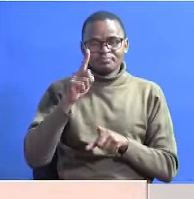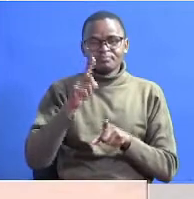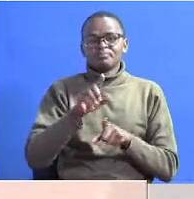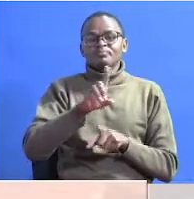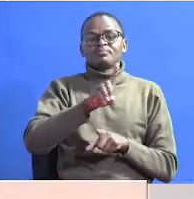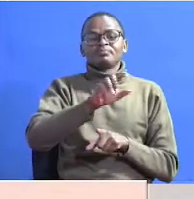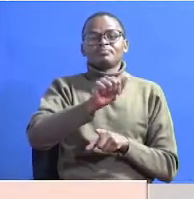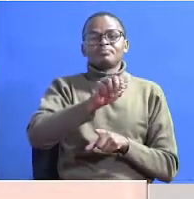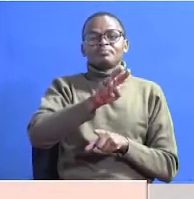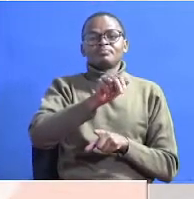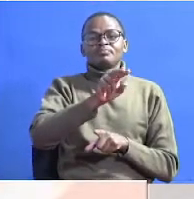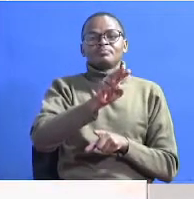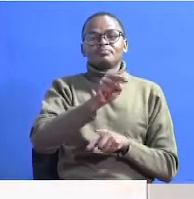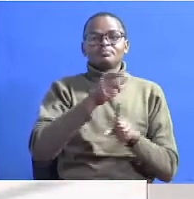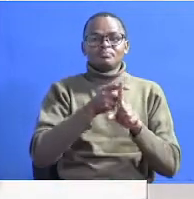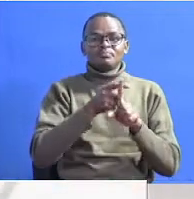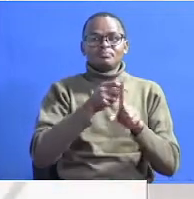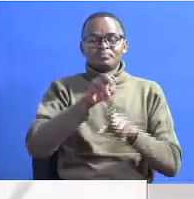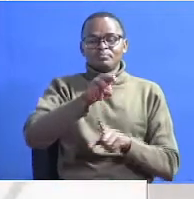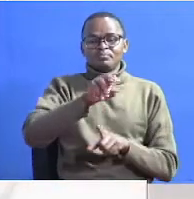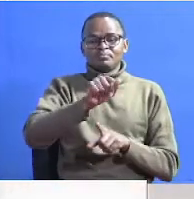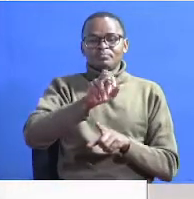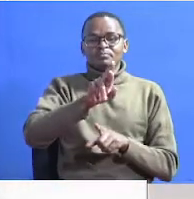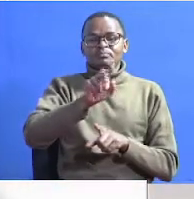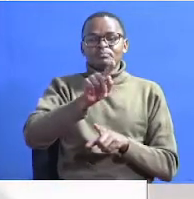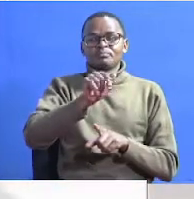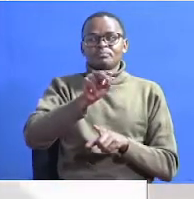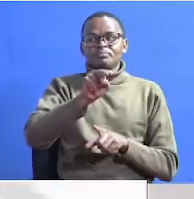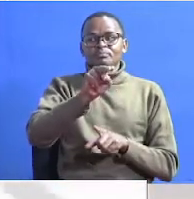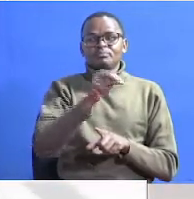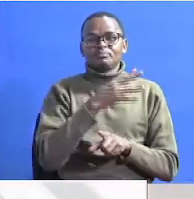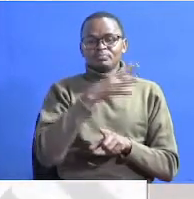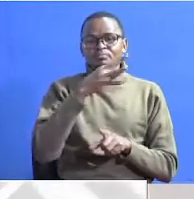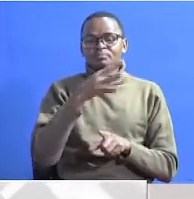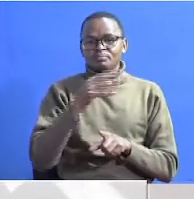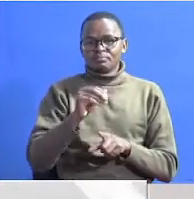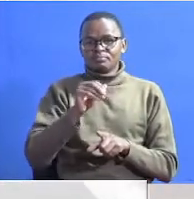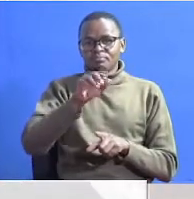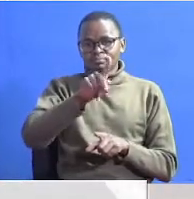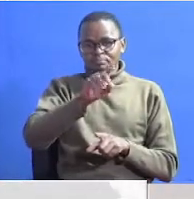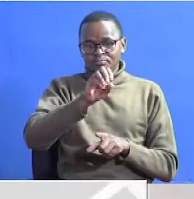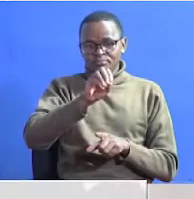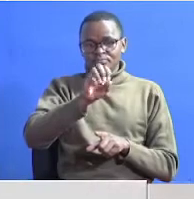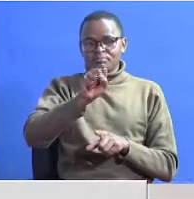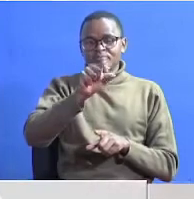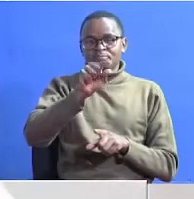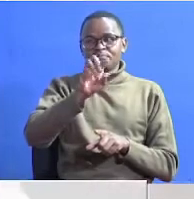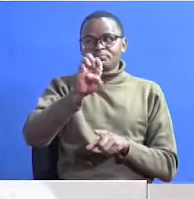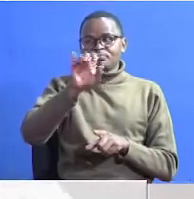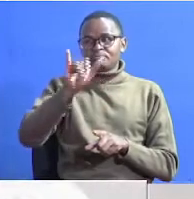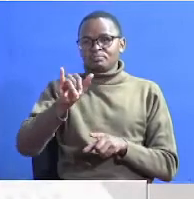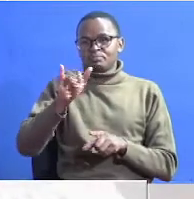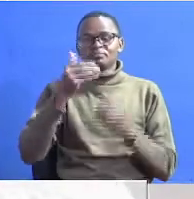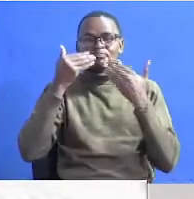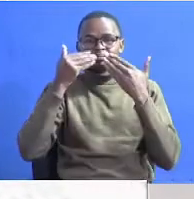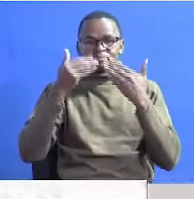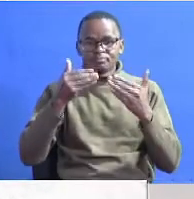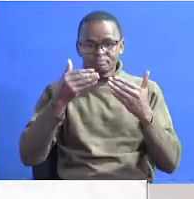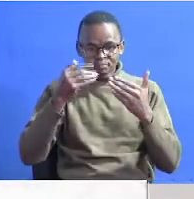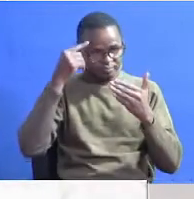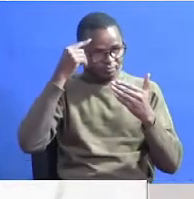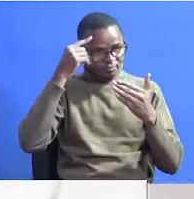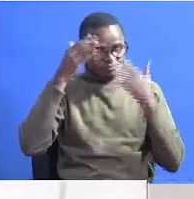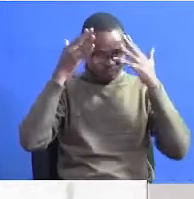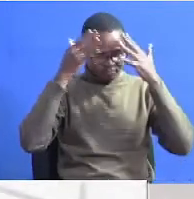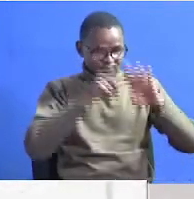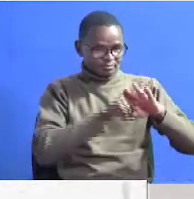dawn. And joining me for this discussion is Martin Maina, who is a youth leader, and Shadrack Kosgei, a political analyst. Thank you so much, gentlemen, for